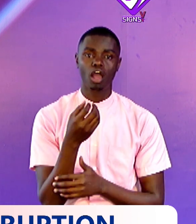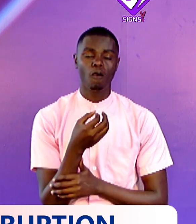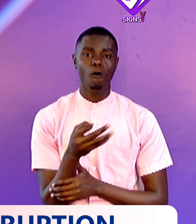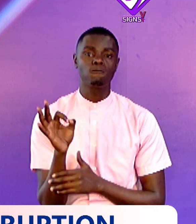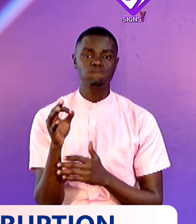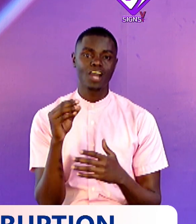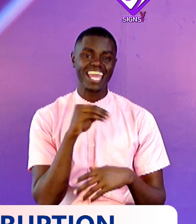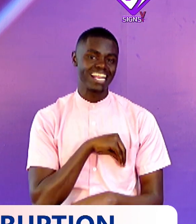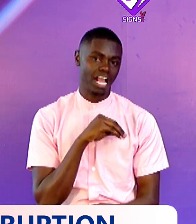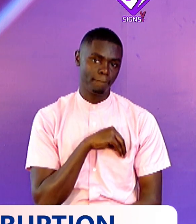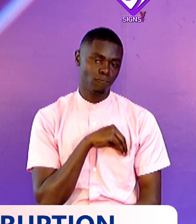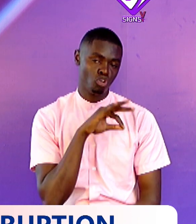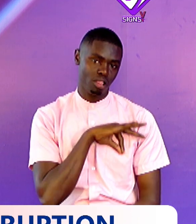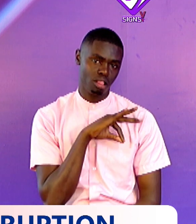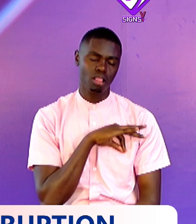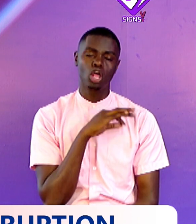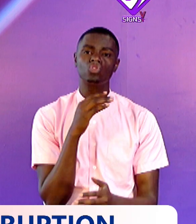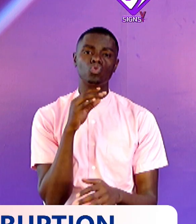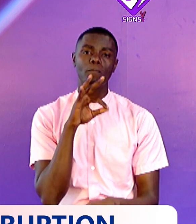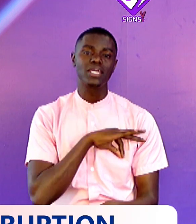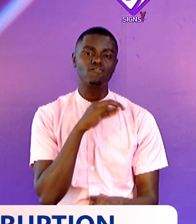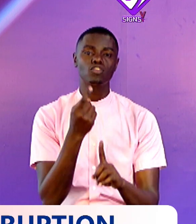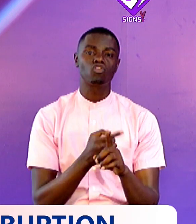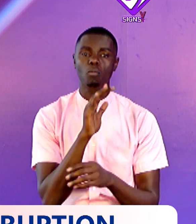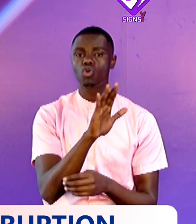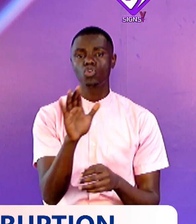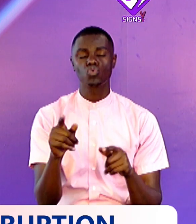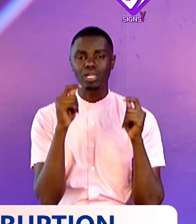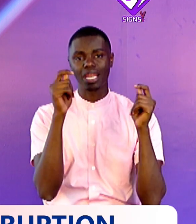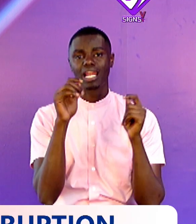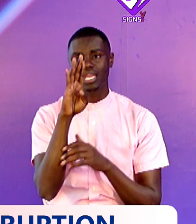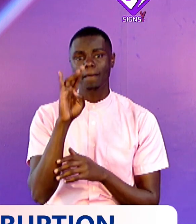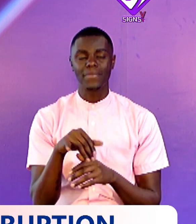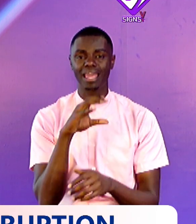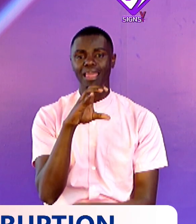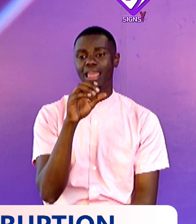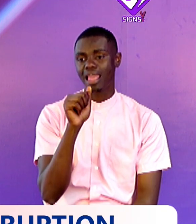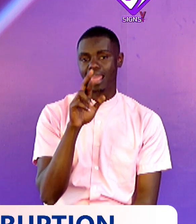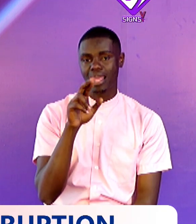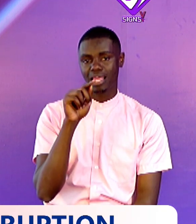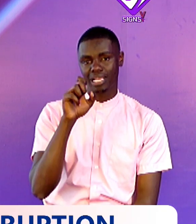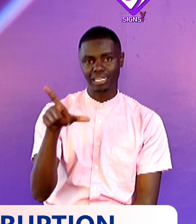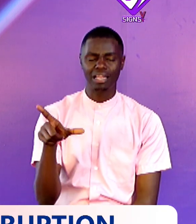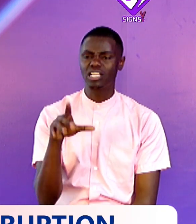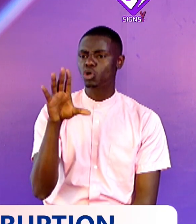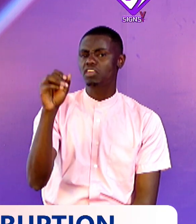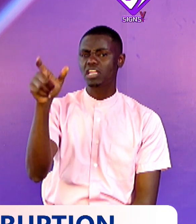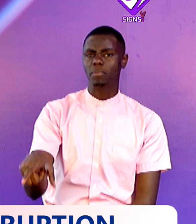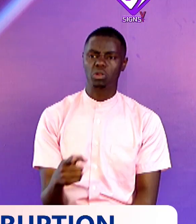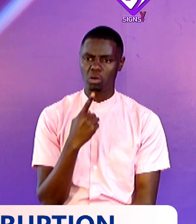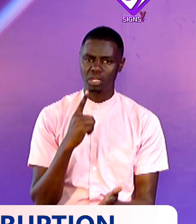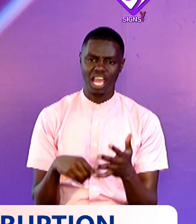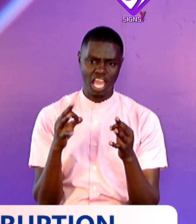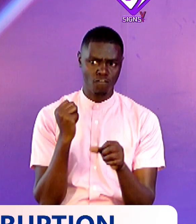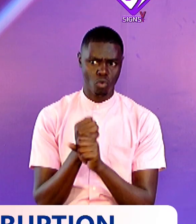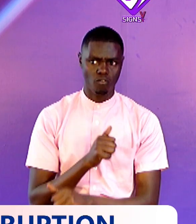of income. You earn from your talent, you get, Yeah. Yeah. by the cartels. So they find somebody who tells them, if you perform